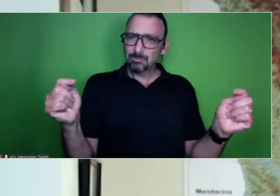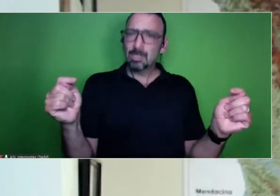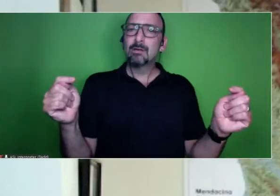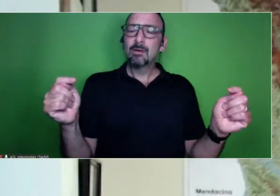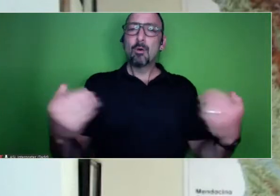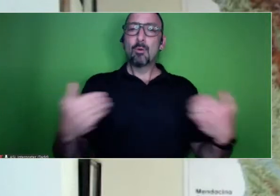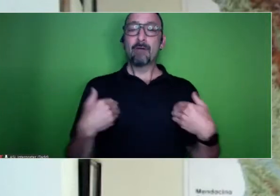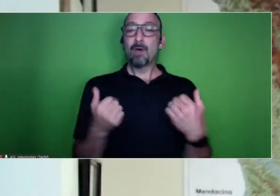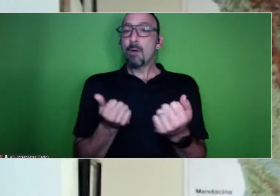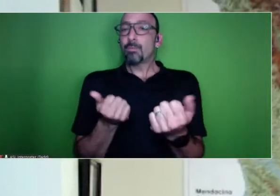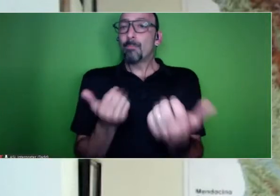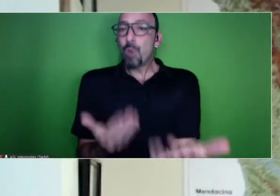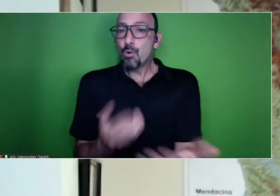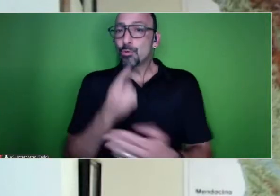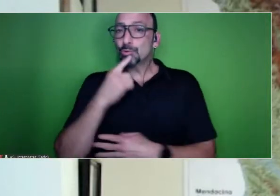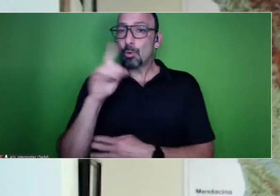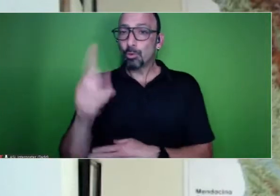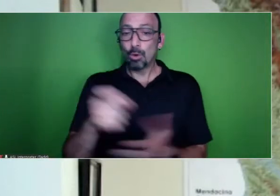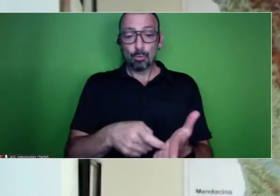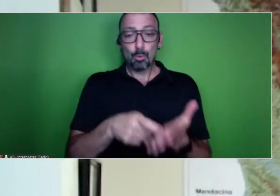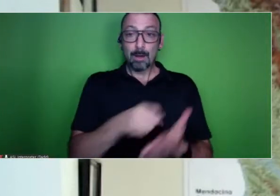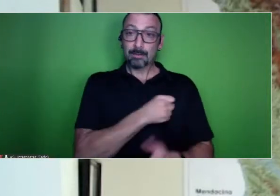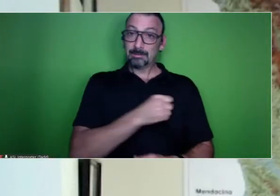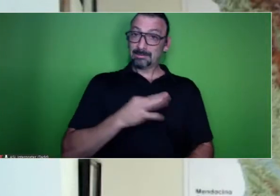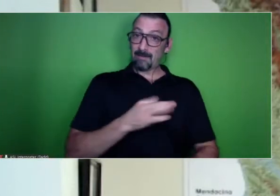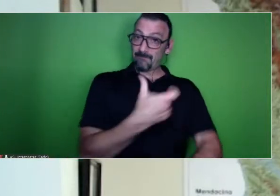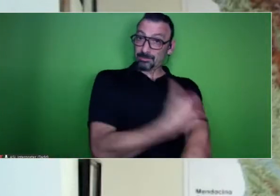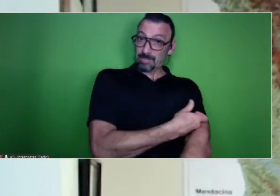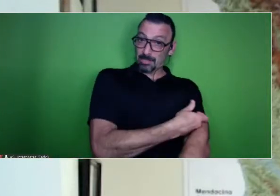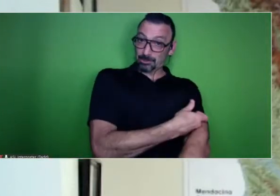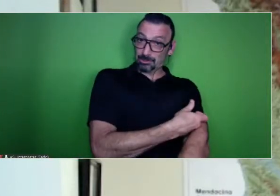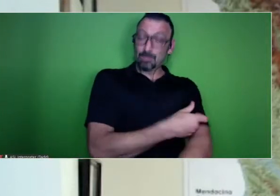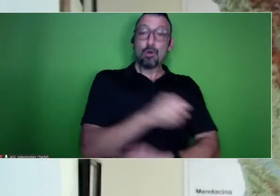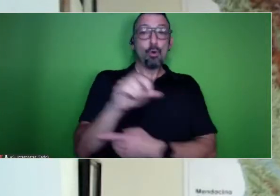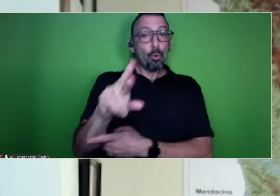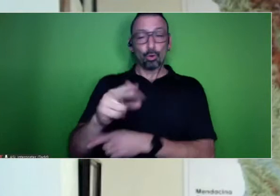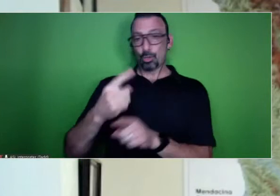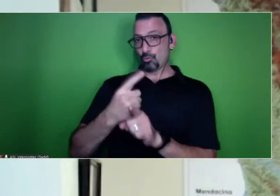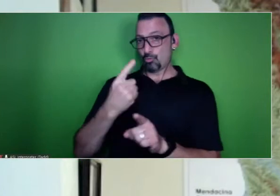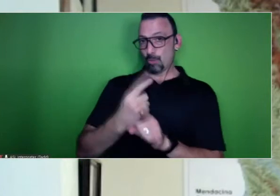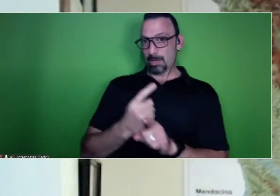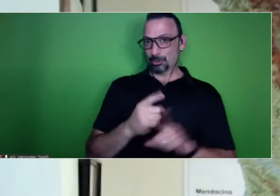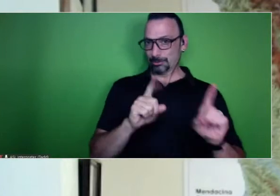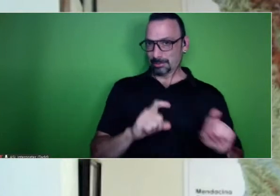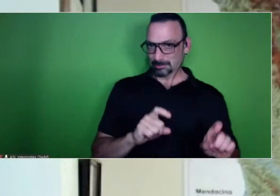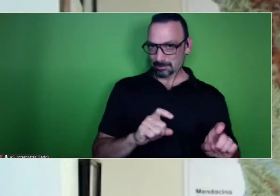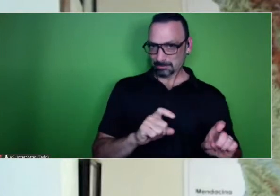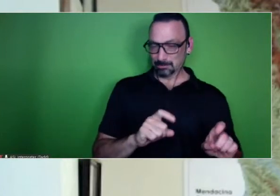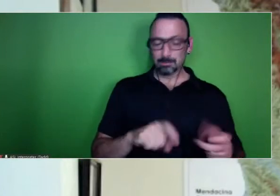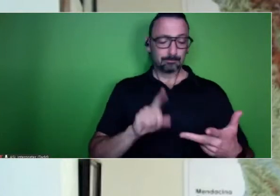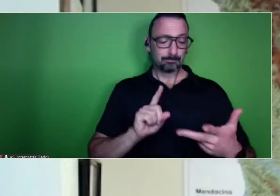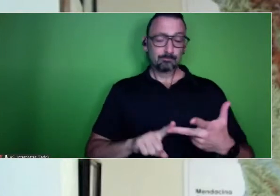order requiring staff vaccination or regular testing and vaccination